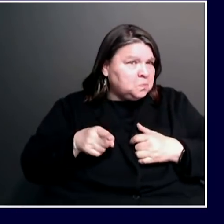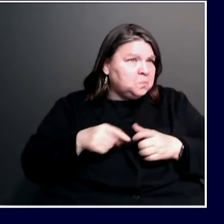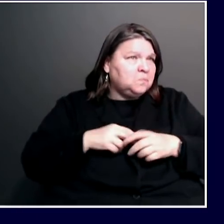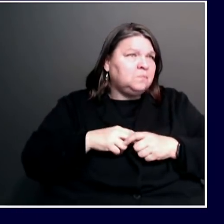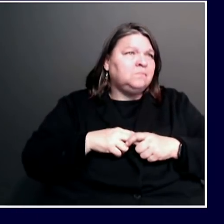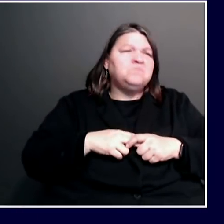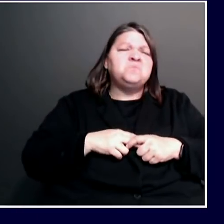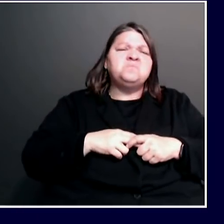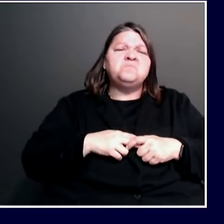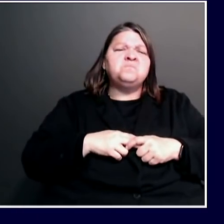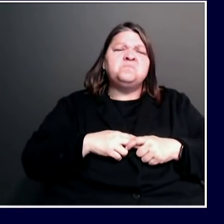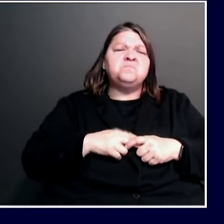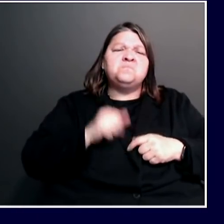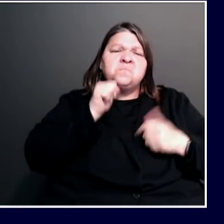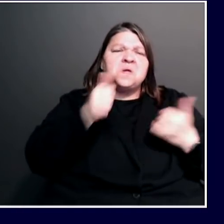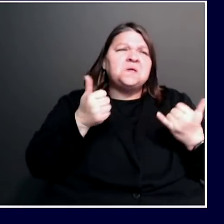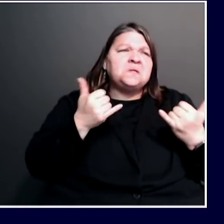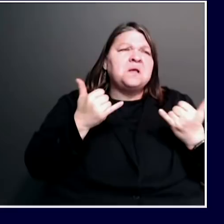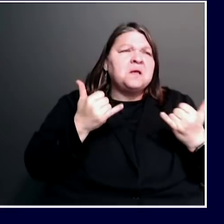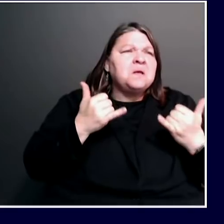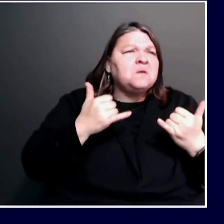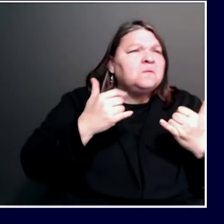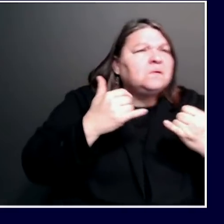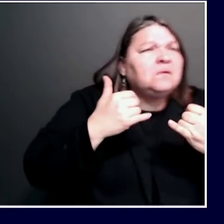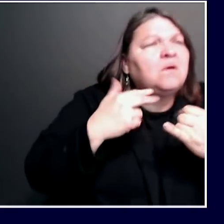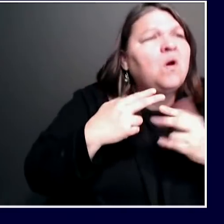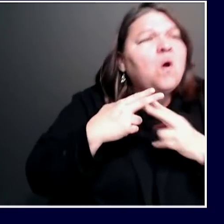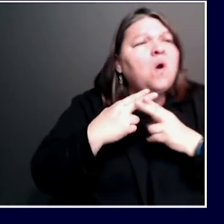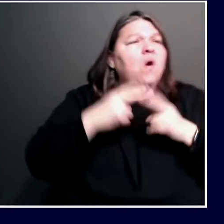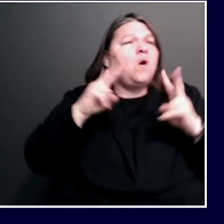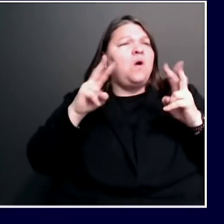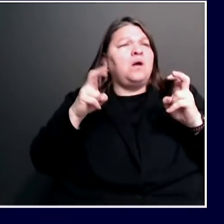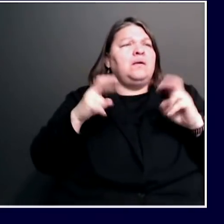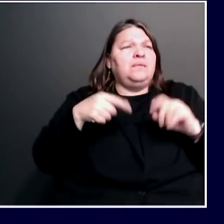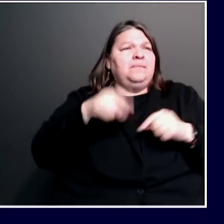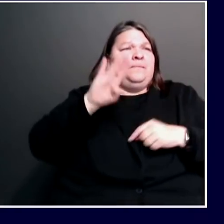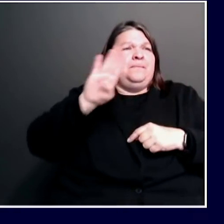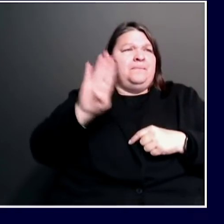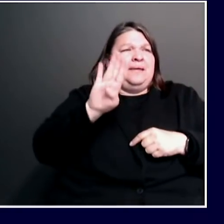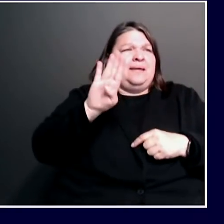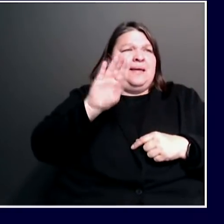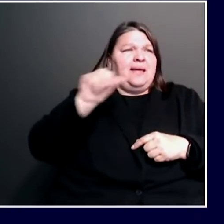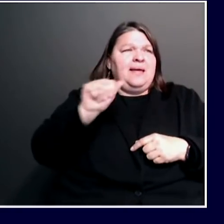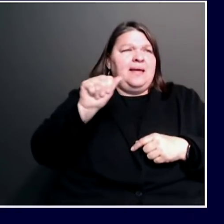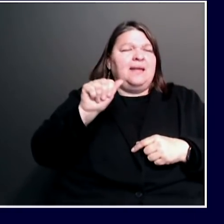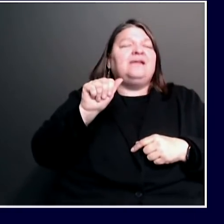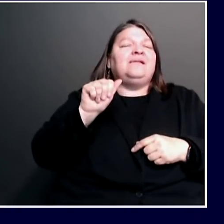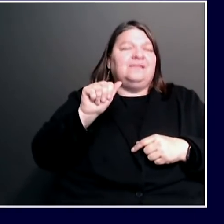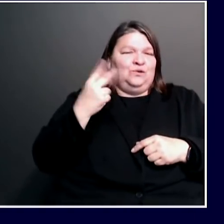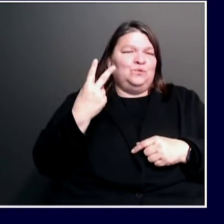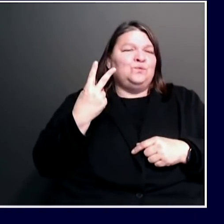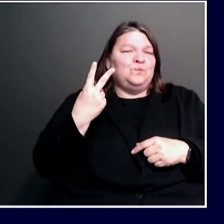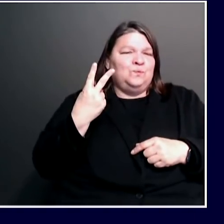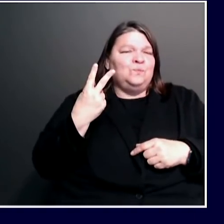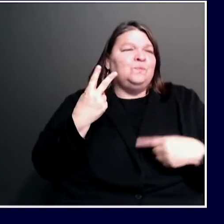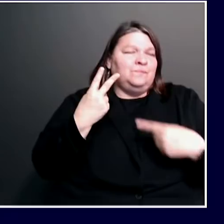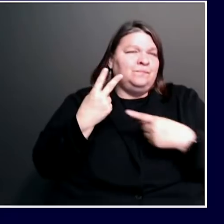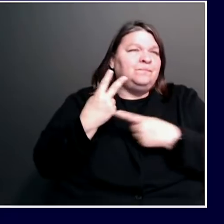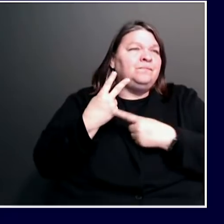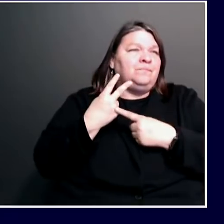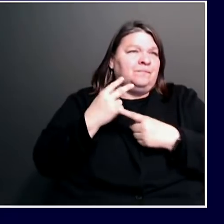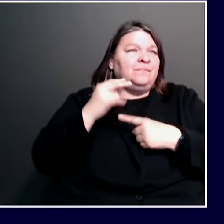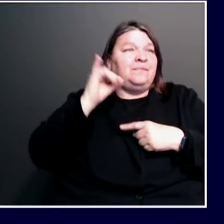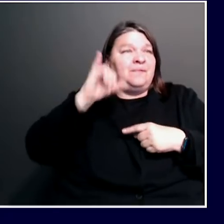You're referencing what's now, or what's called the BA2 lineage. It's a cousin, a sibling of